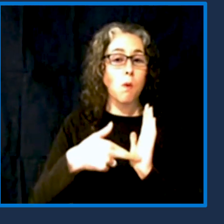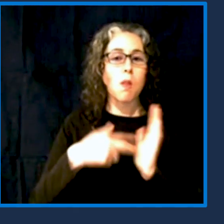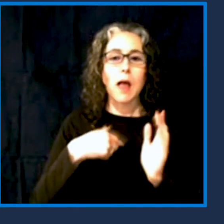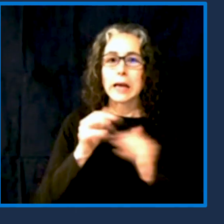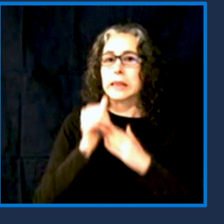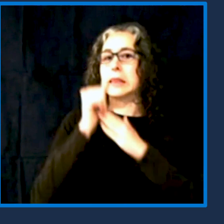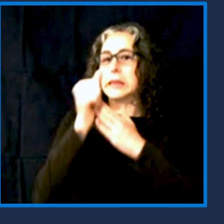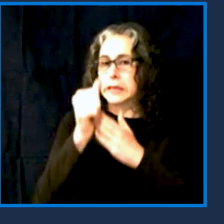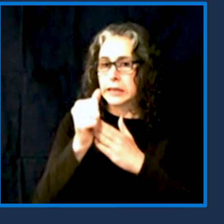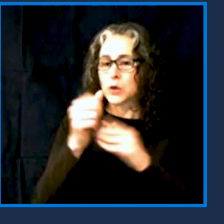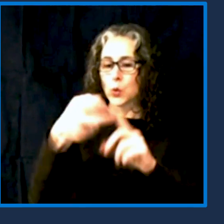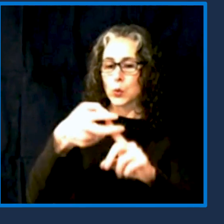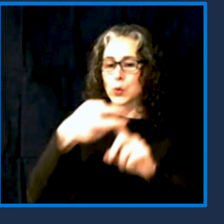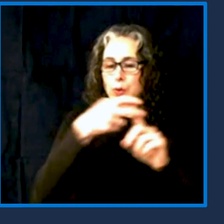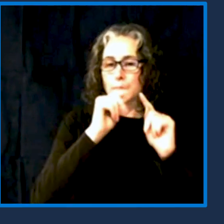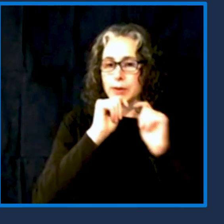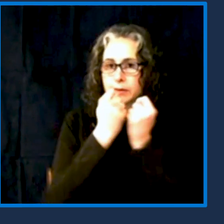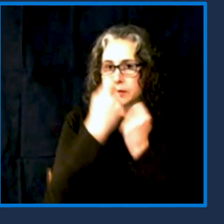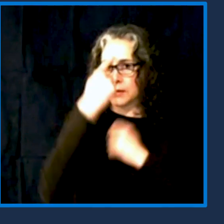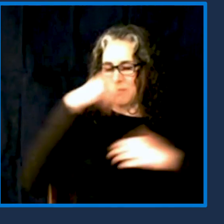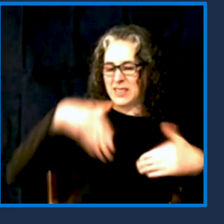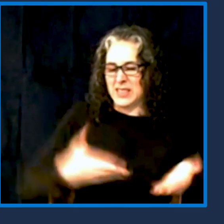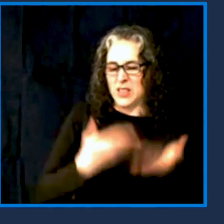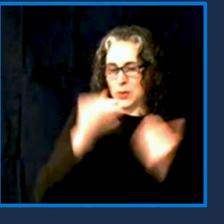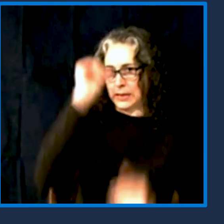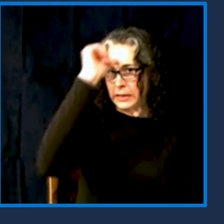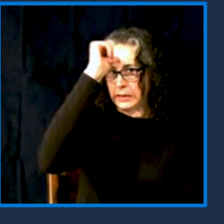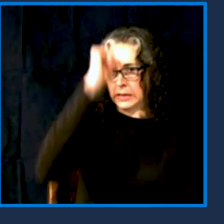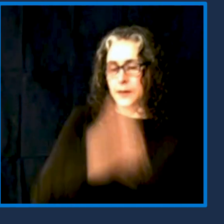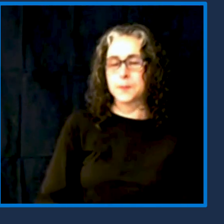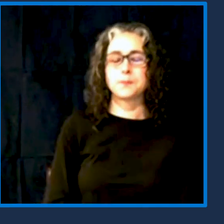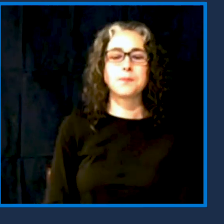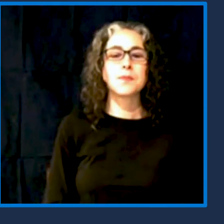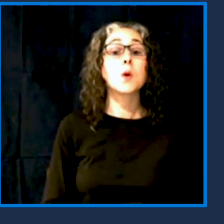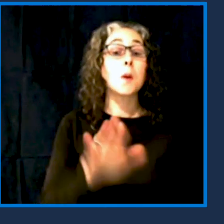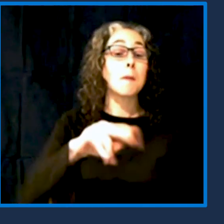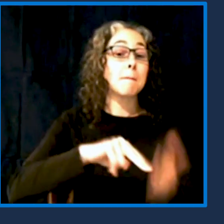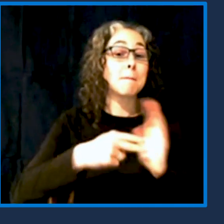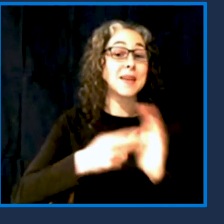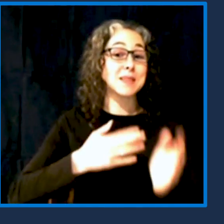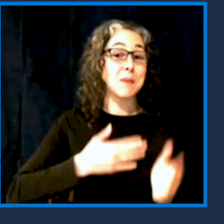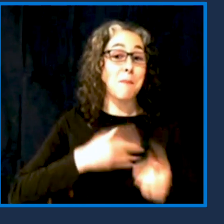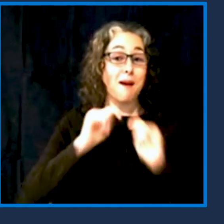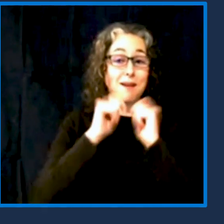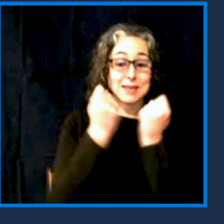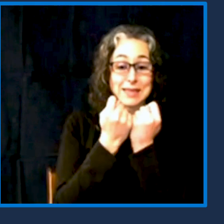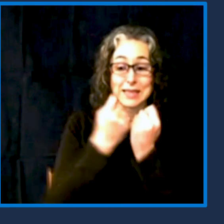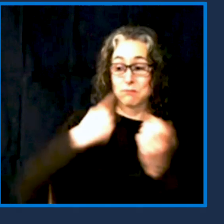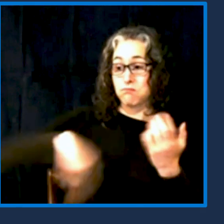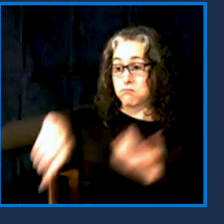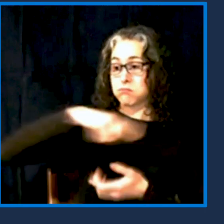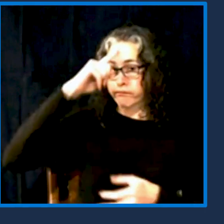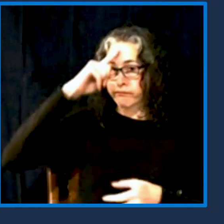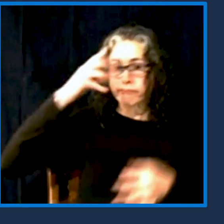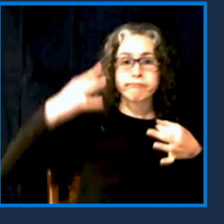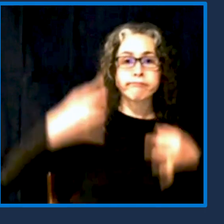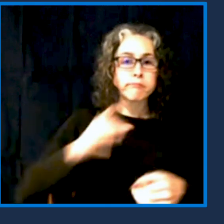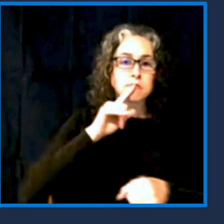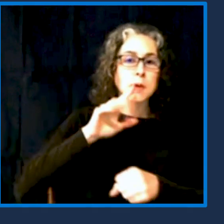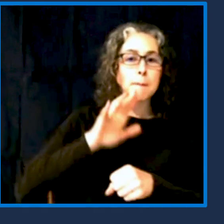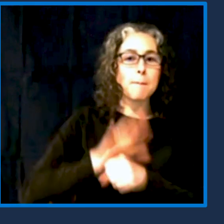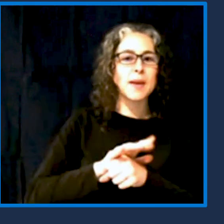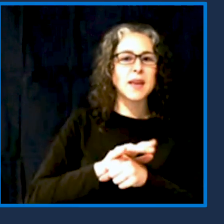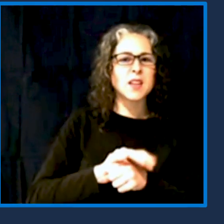at Microsoft India. This means that my team and me are committed to empower